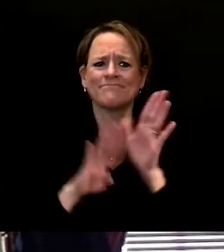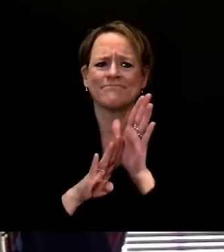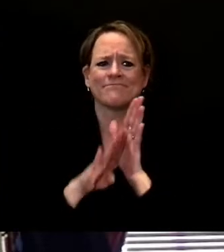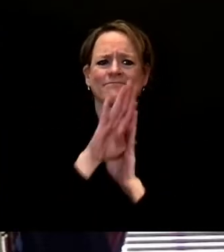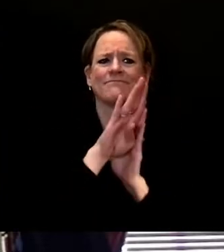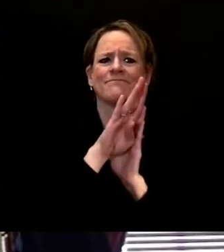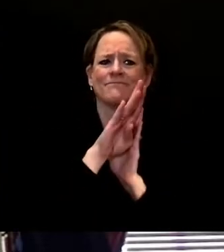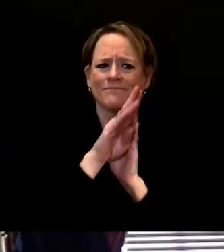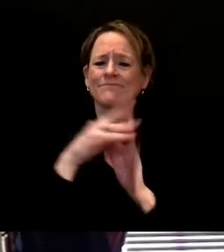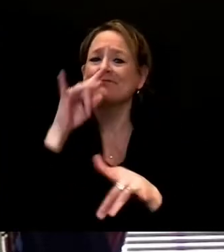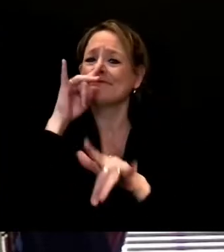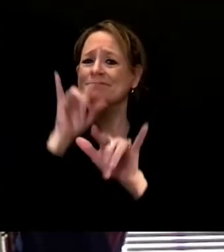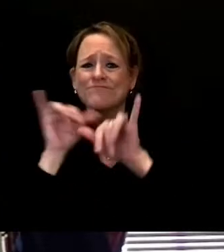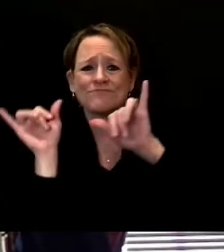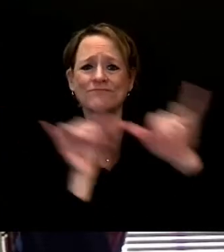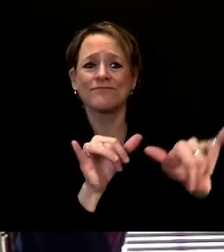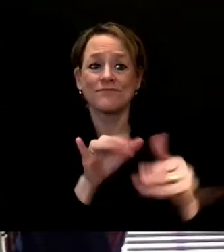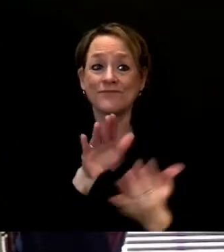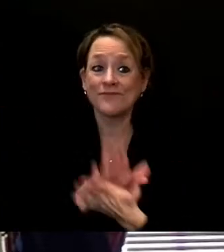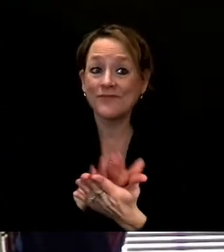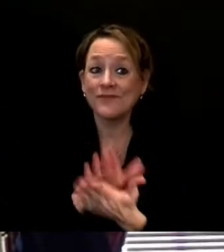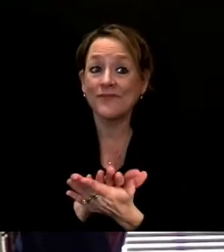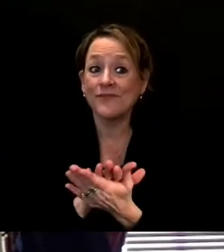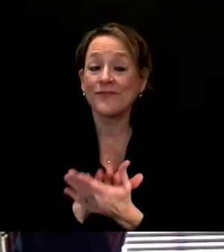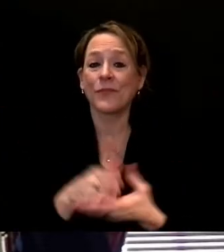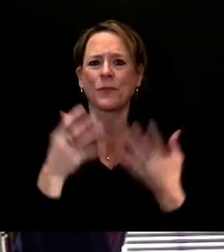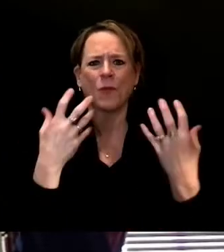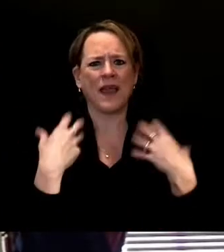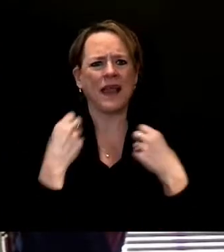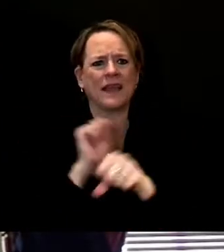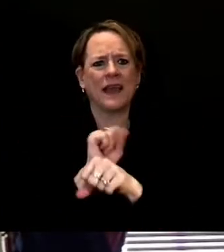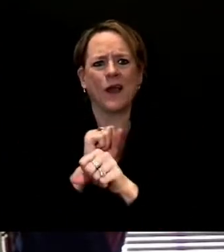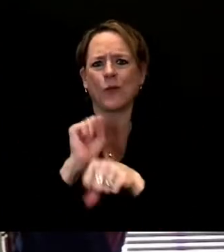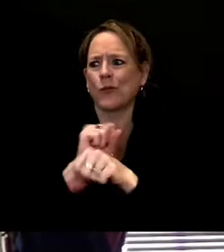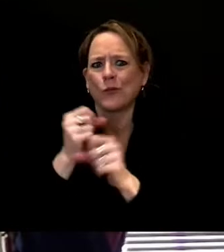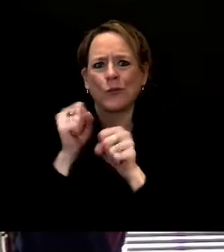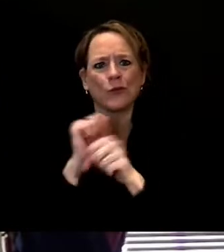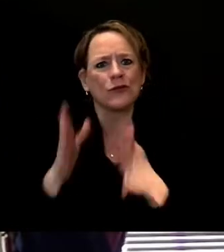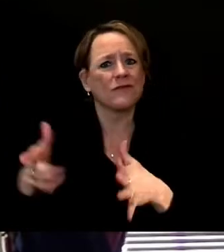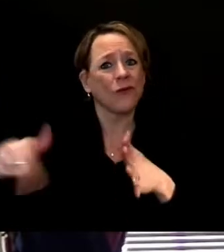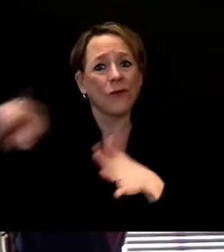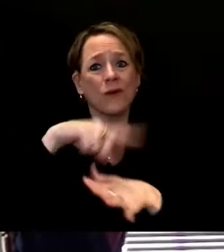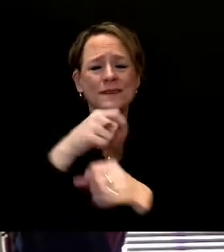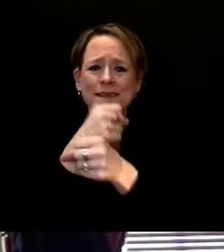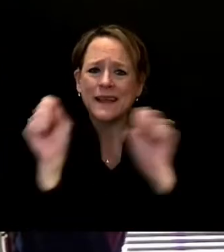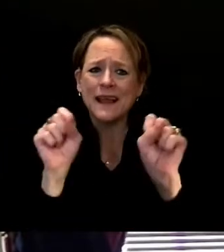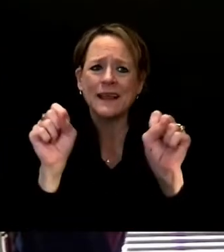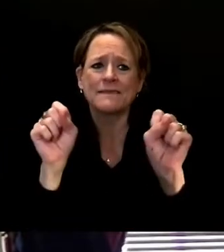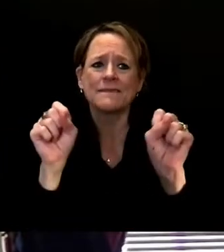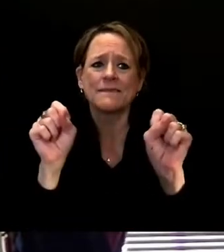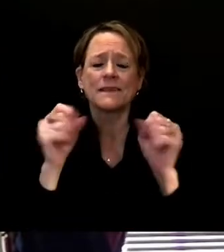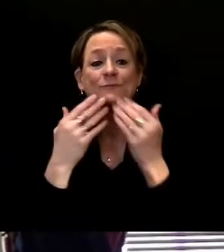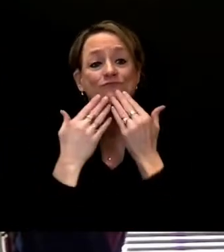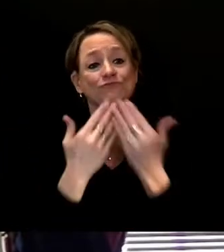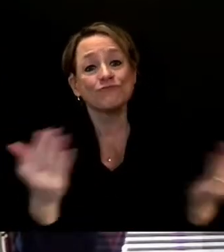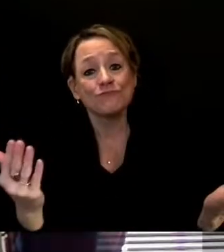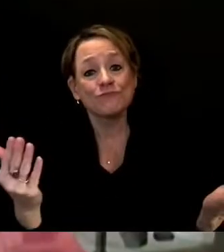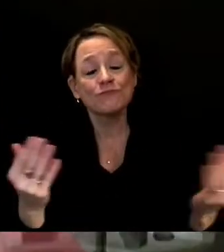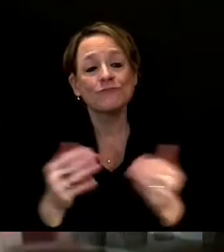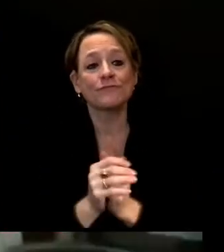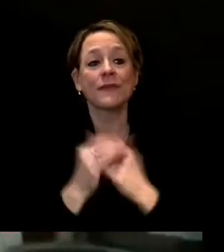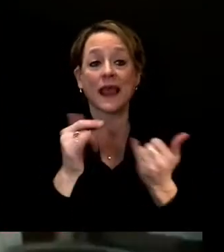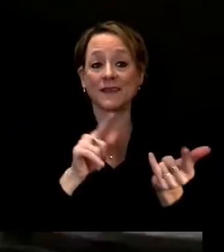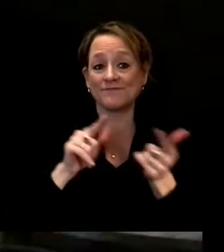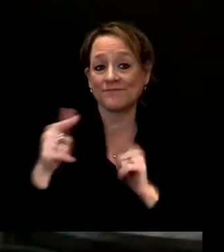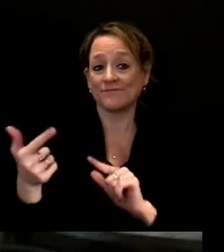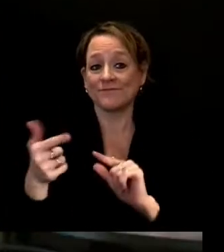much. Now I'll turn things over to DHS Secretary Designee Karen Timberlake. Karen, it's all yours.